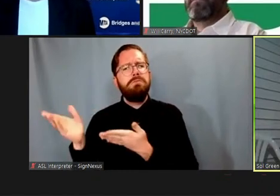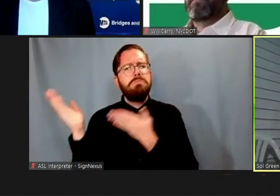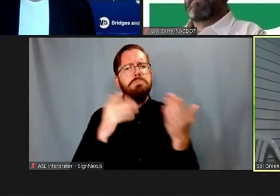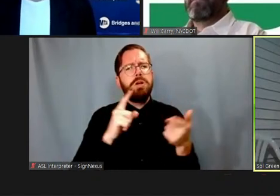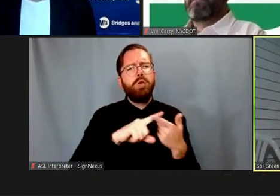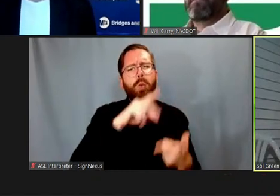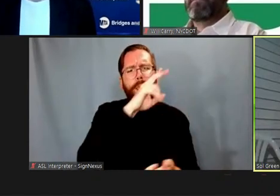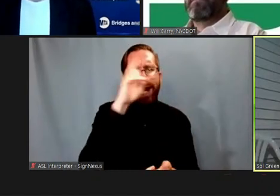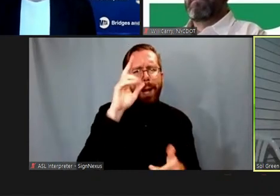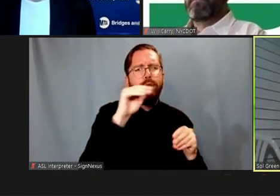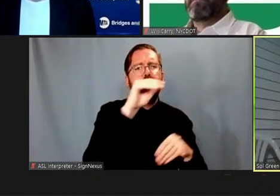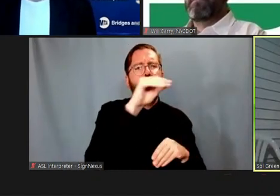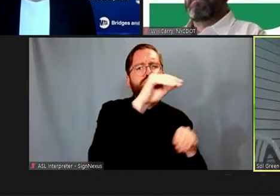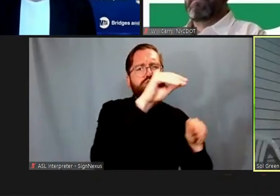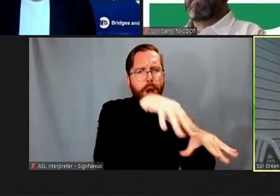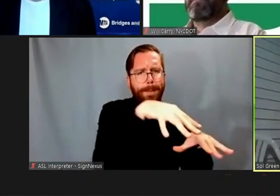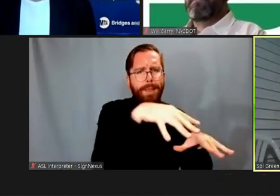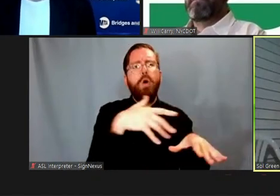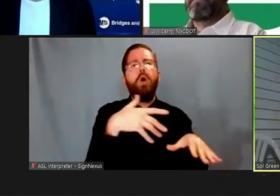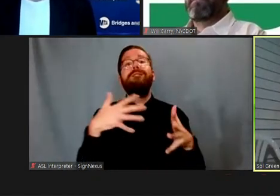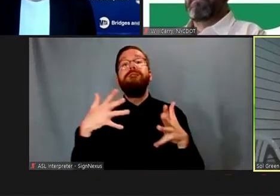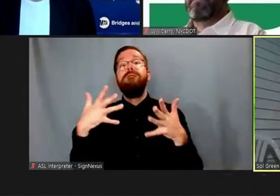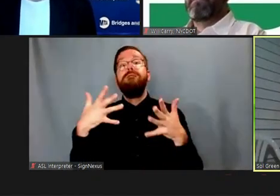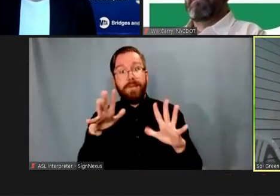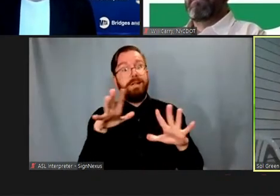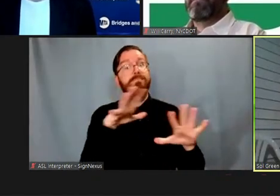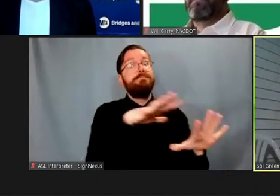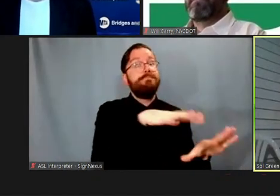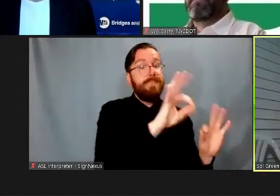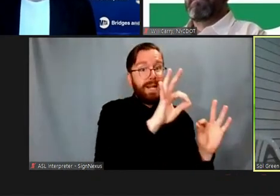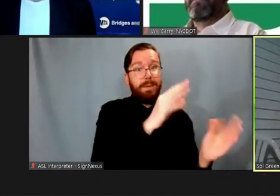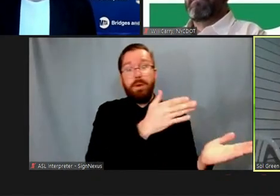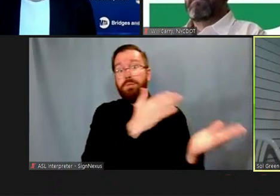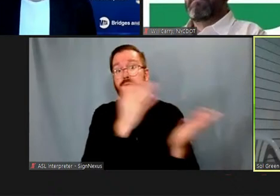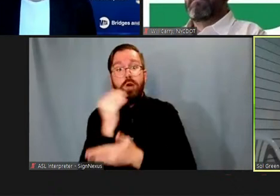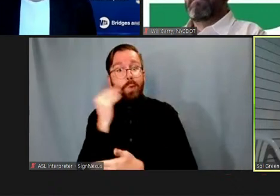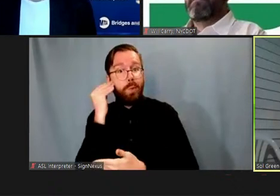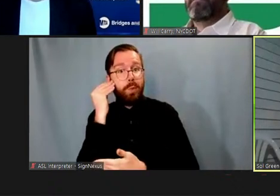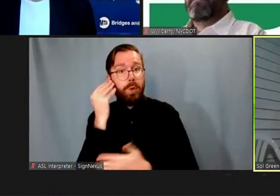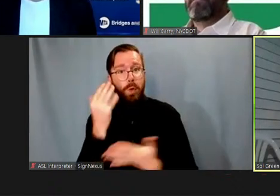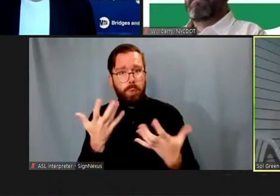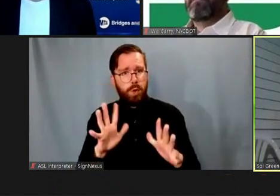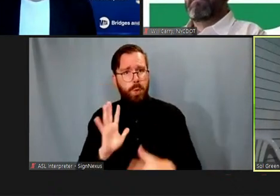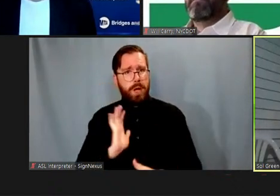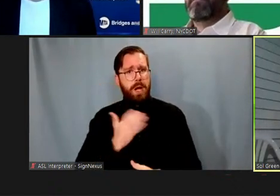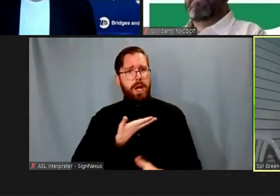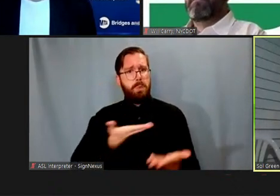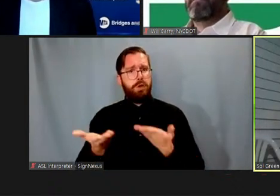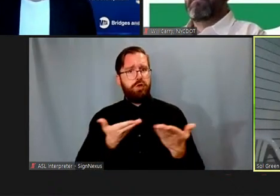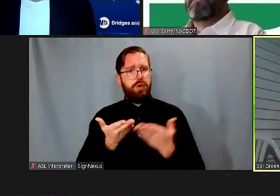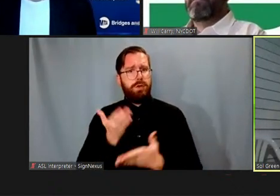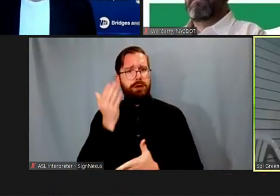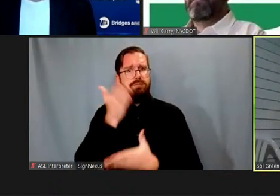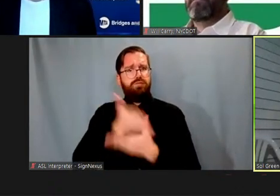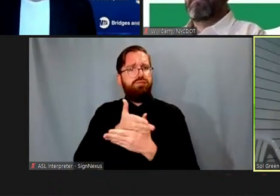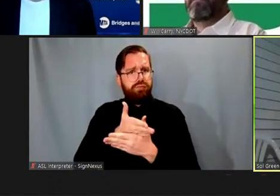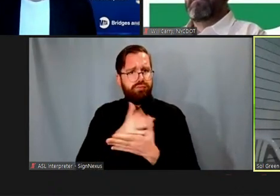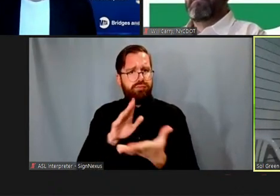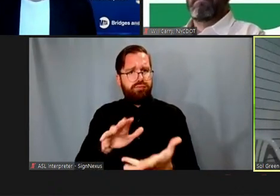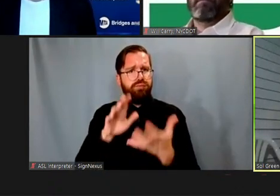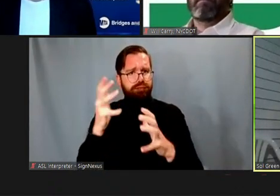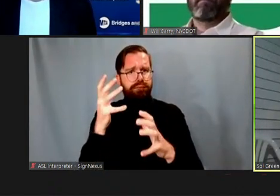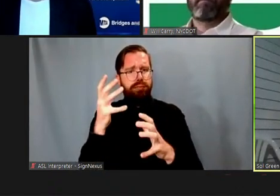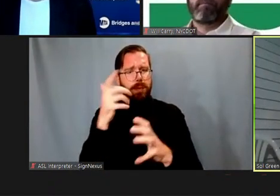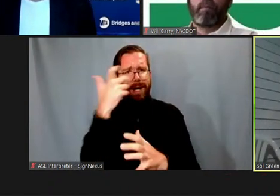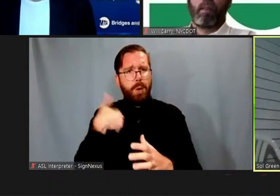up i want to make sure that our service does not get disrupted by having to pay this